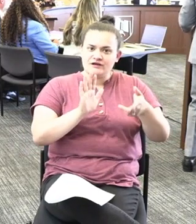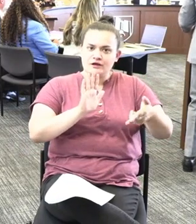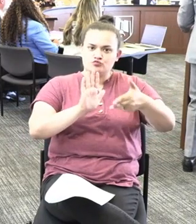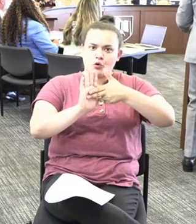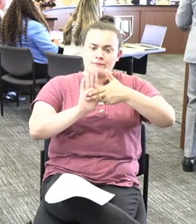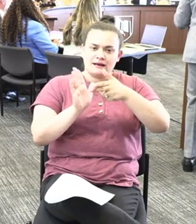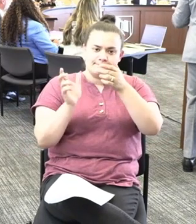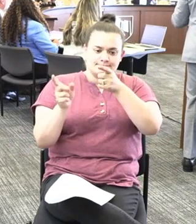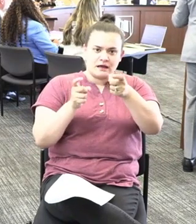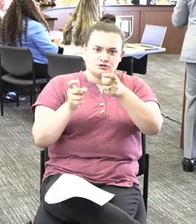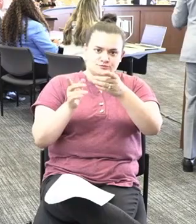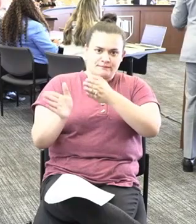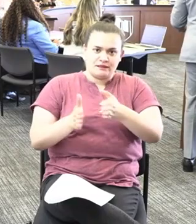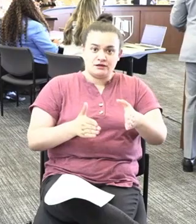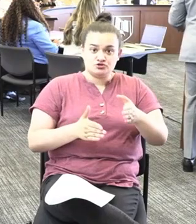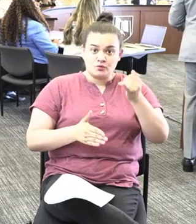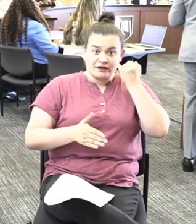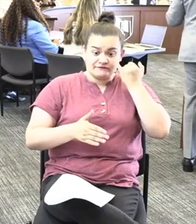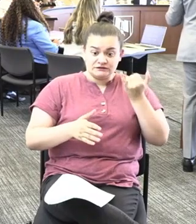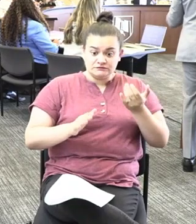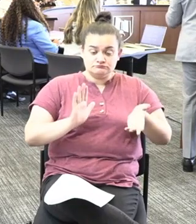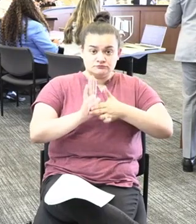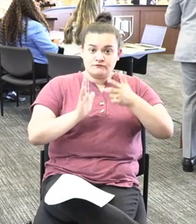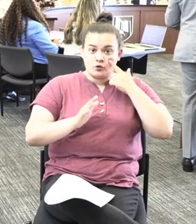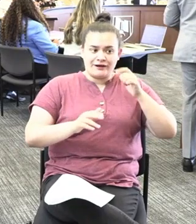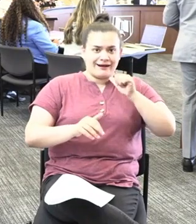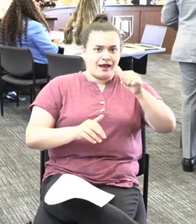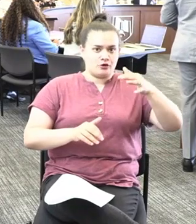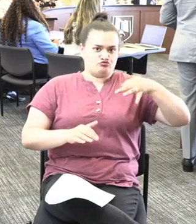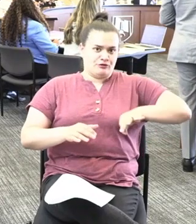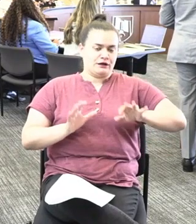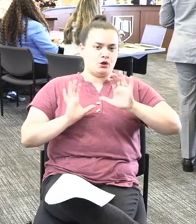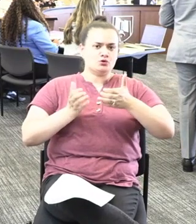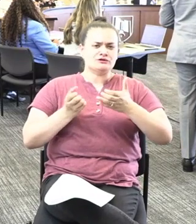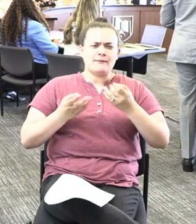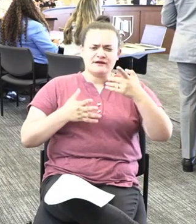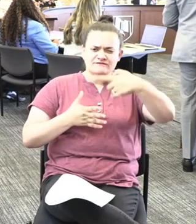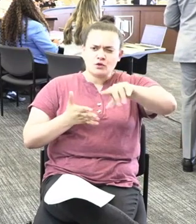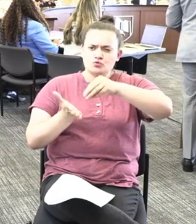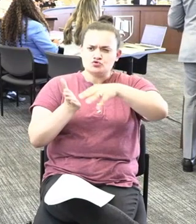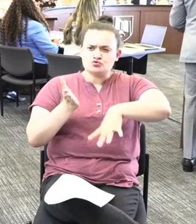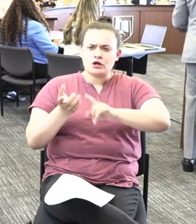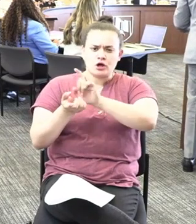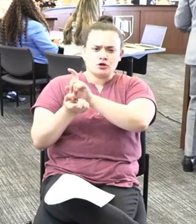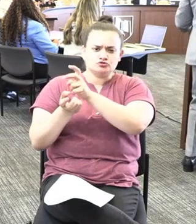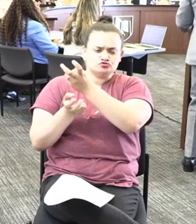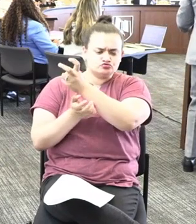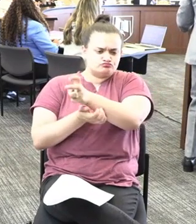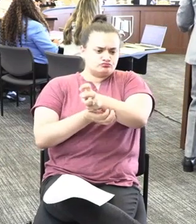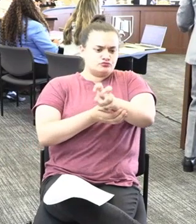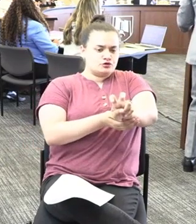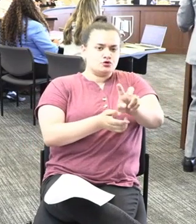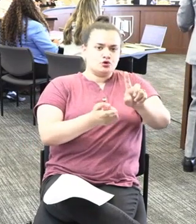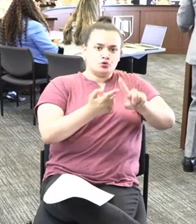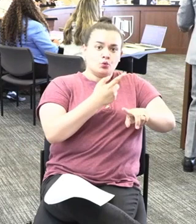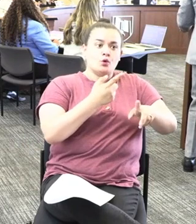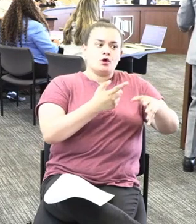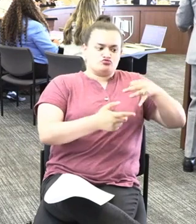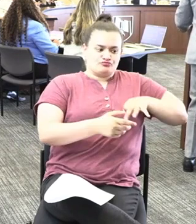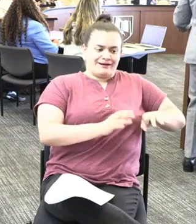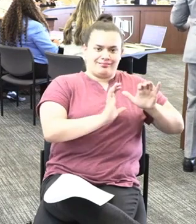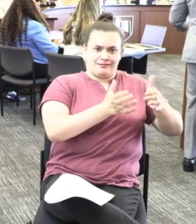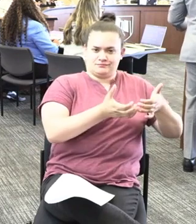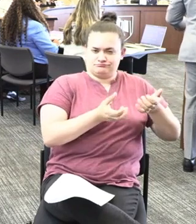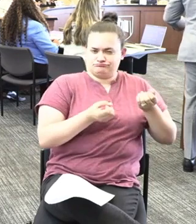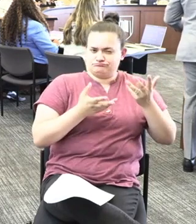our students that are engaged in non-credit courses, how many of those students are transitioning into credit courses? I wanted to put this up